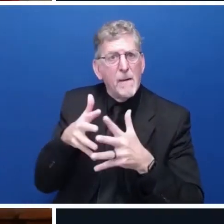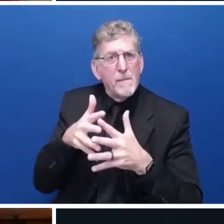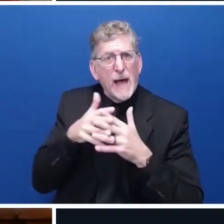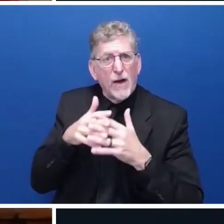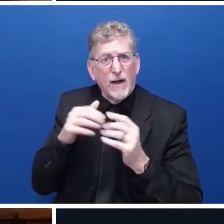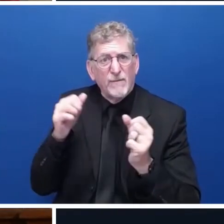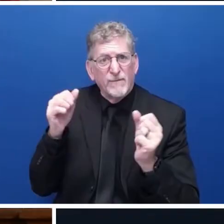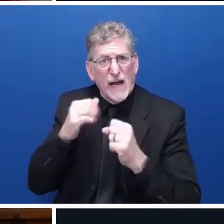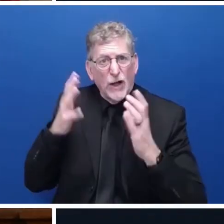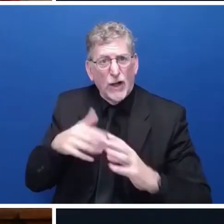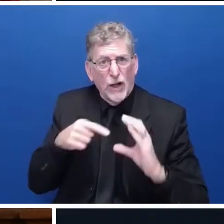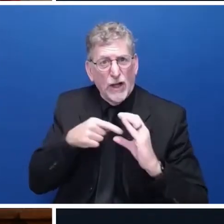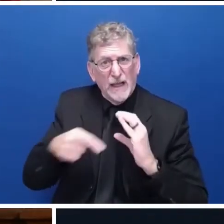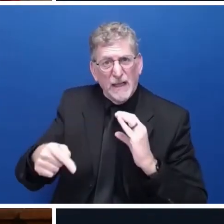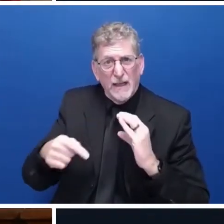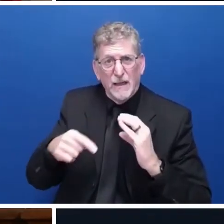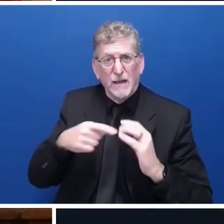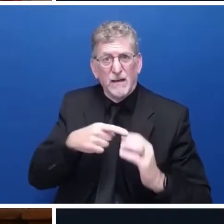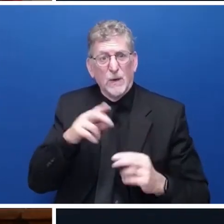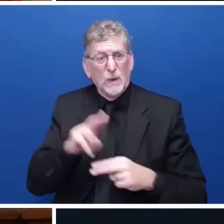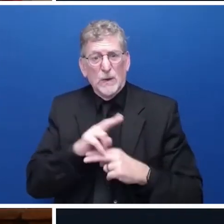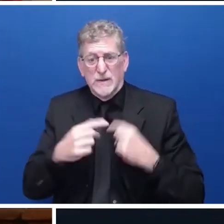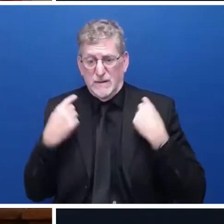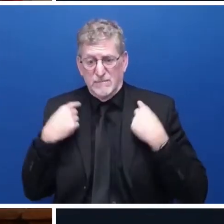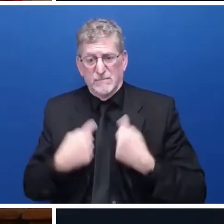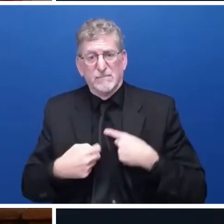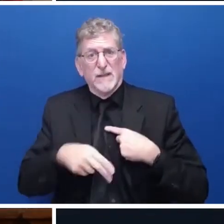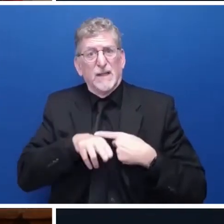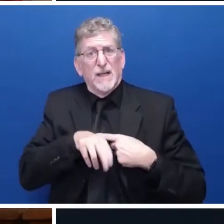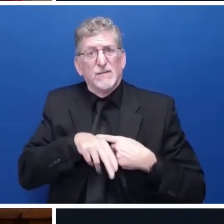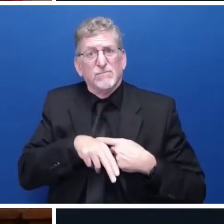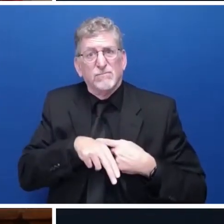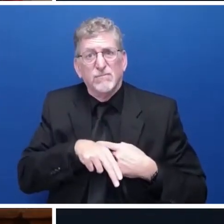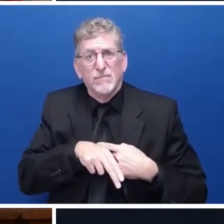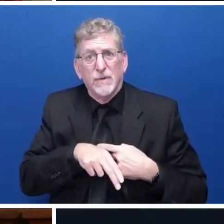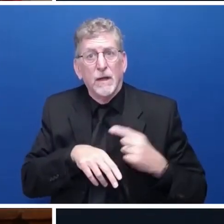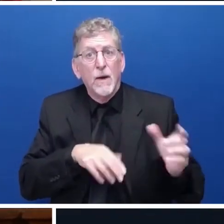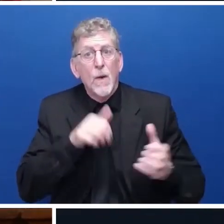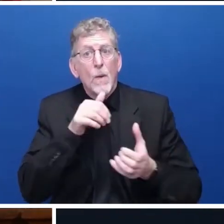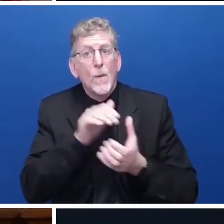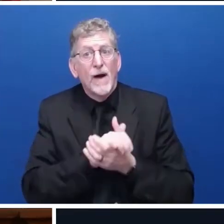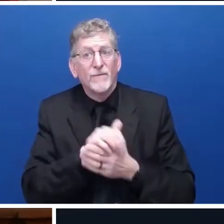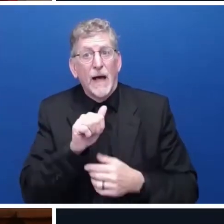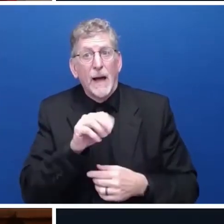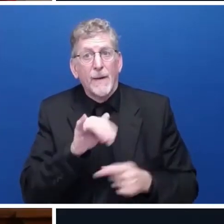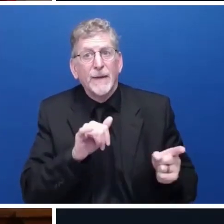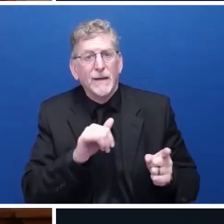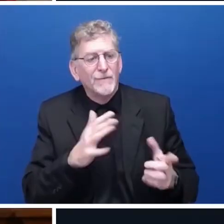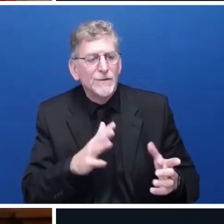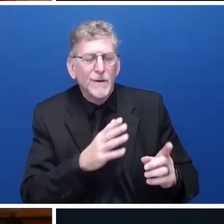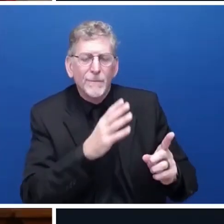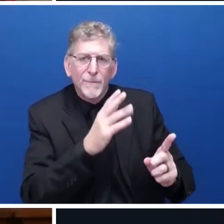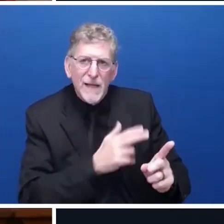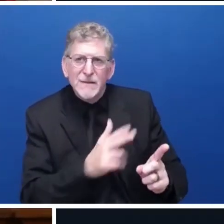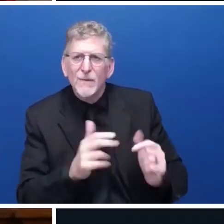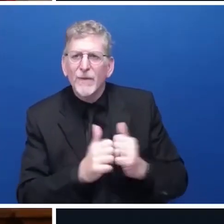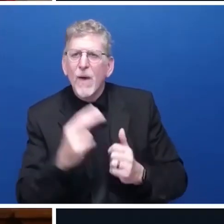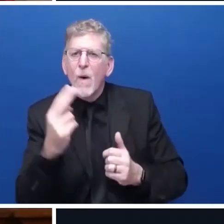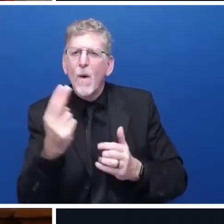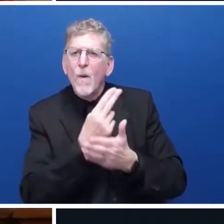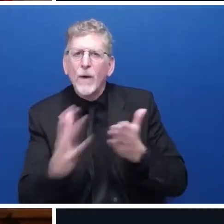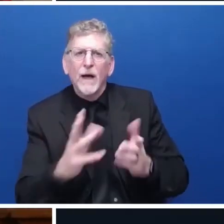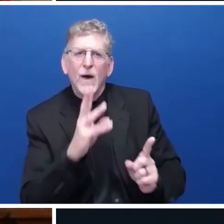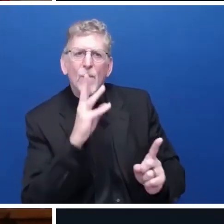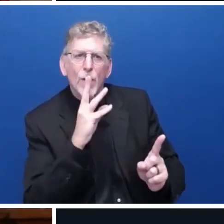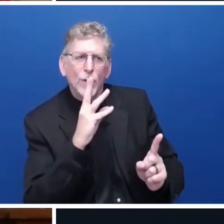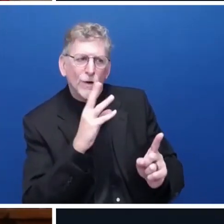the dog tags, his wife Amy had blessed with holy water before he left. She knew it was going to be a rough one. Eric steered